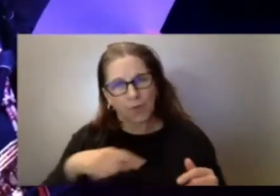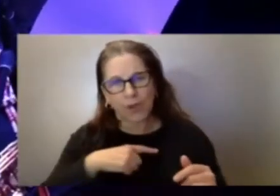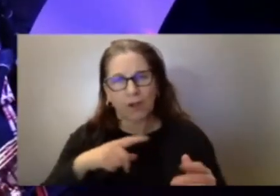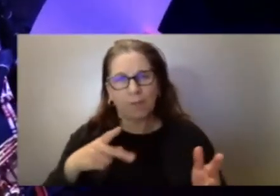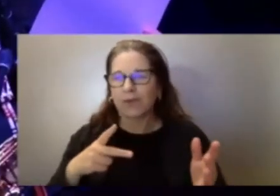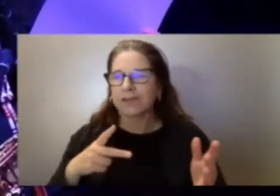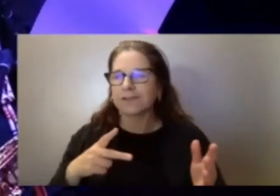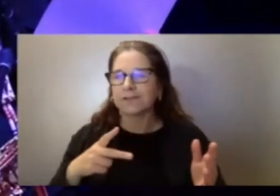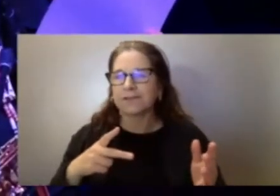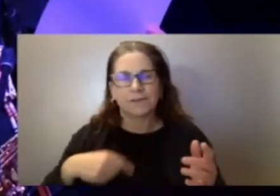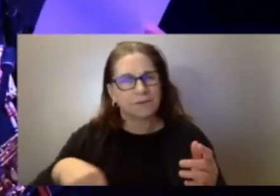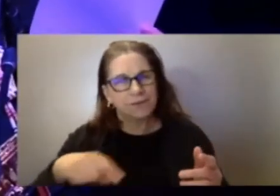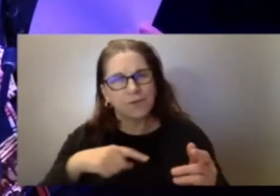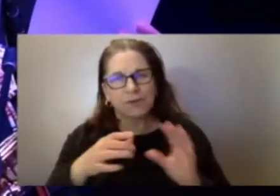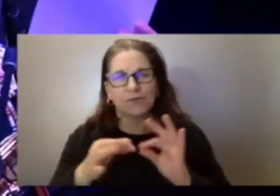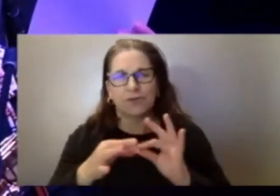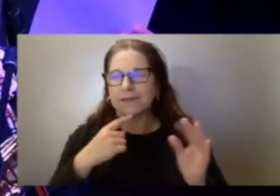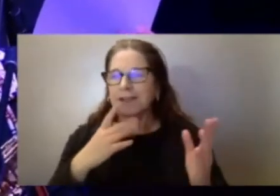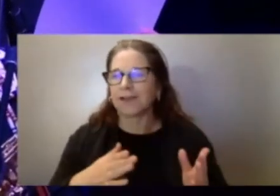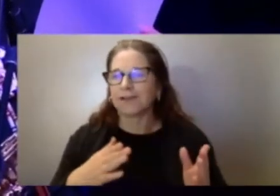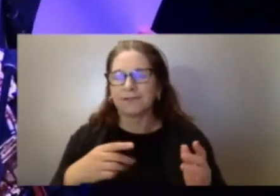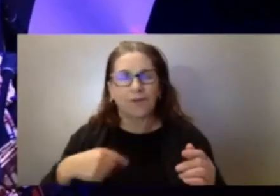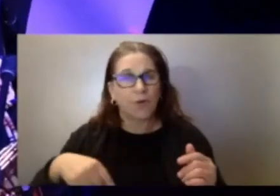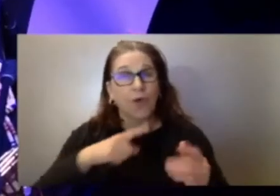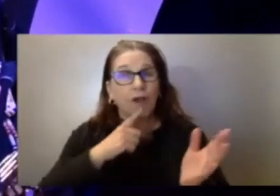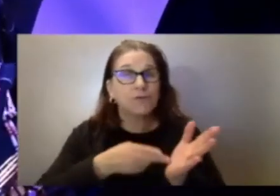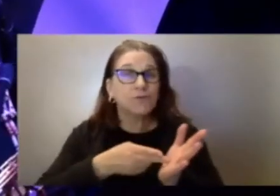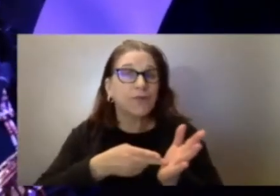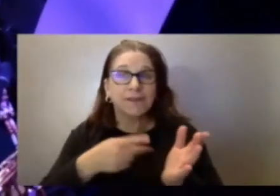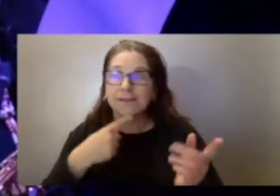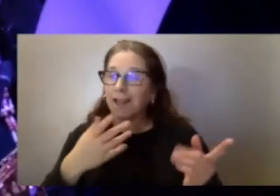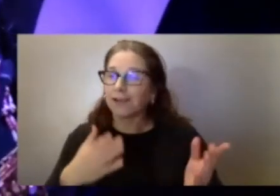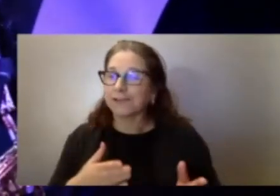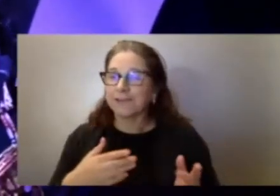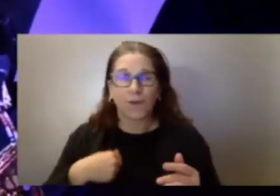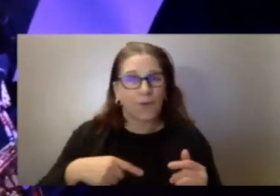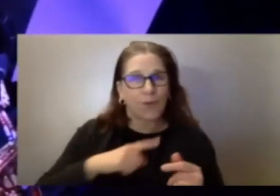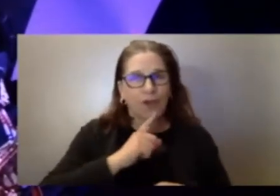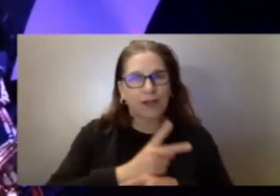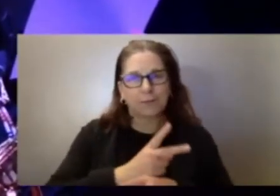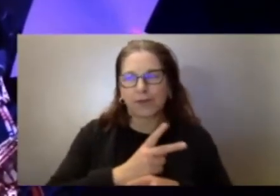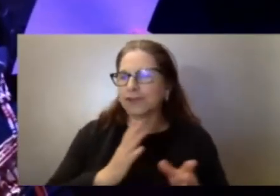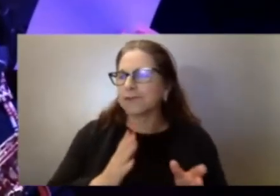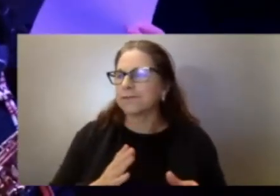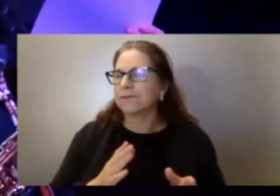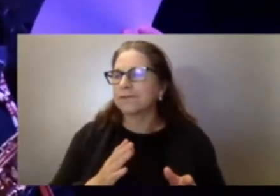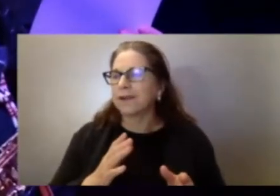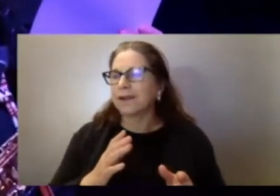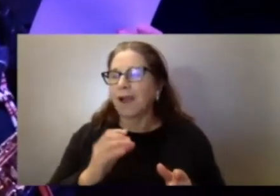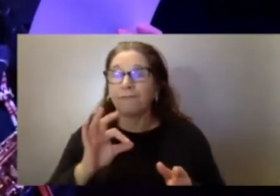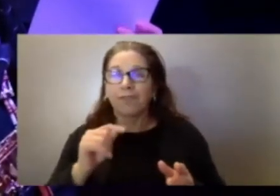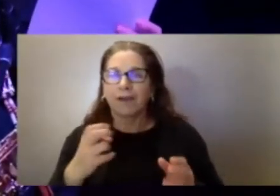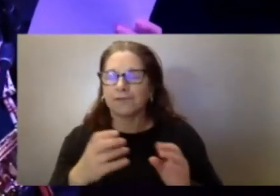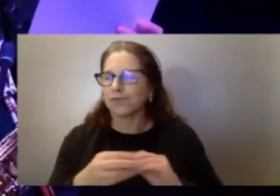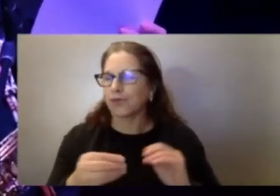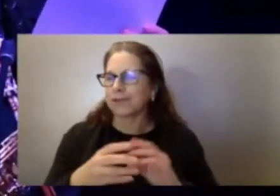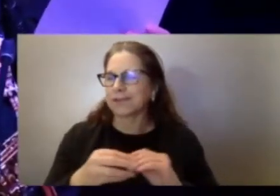are poets, storytellers, singers, truth tellers, keepers of this